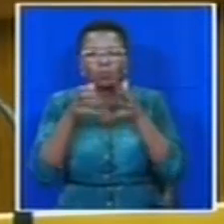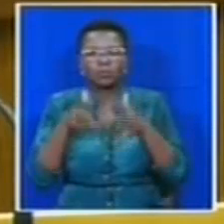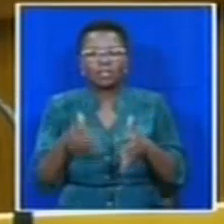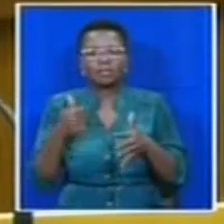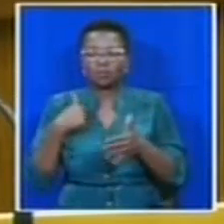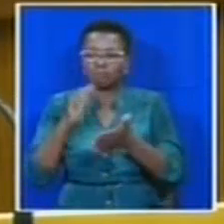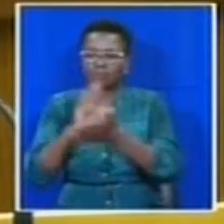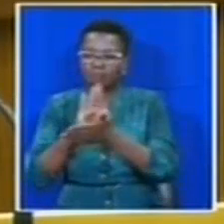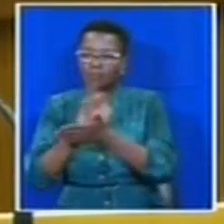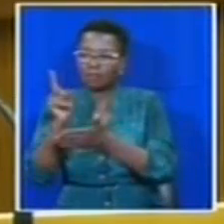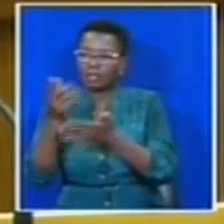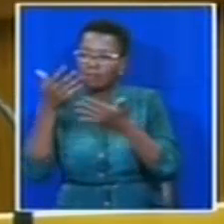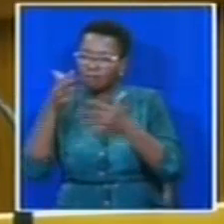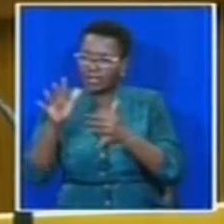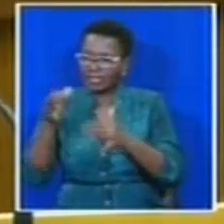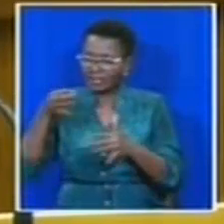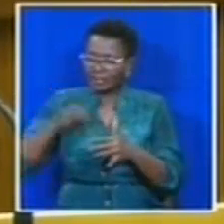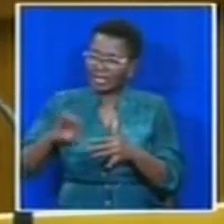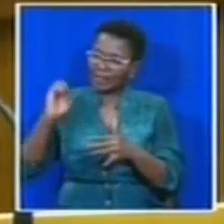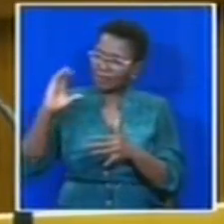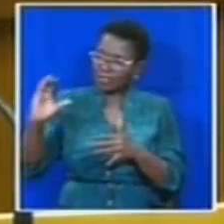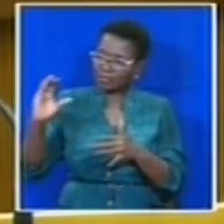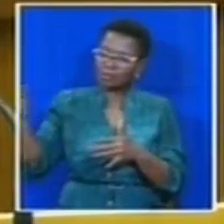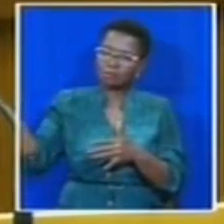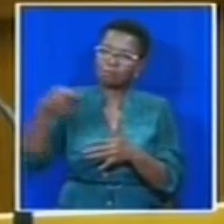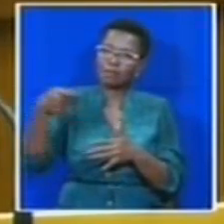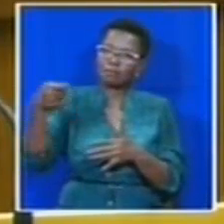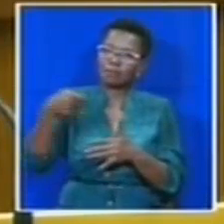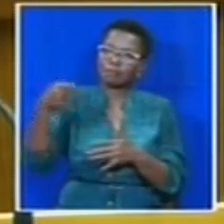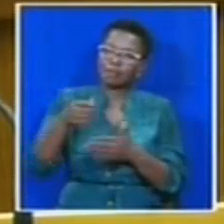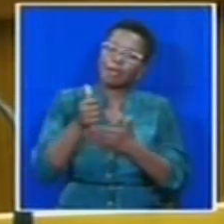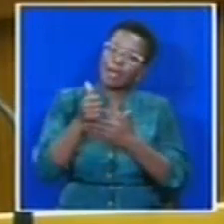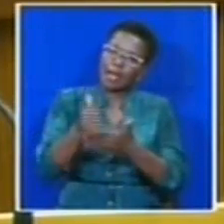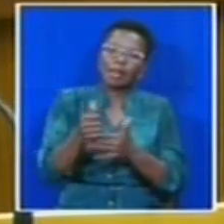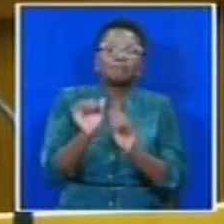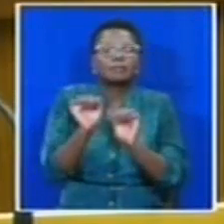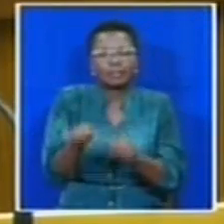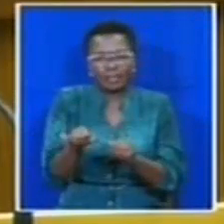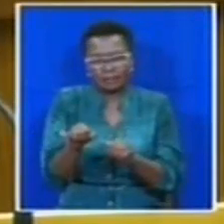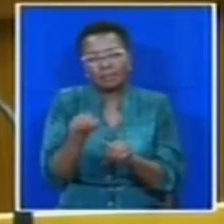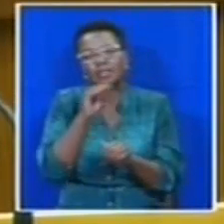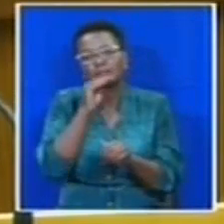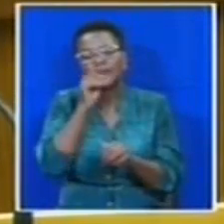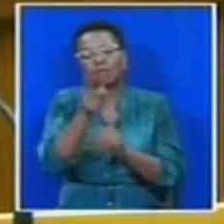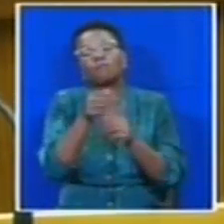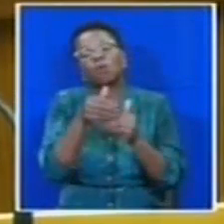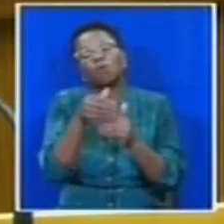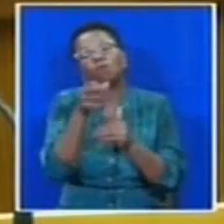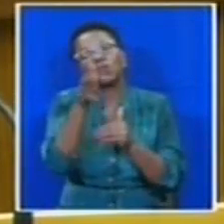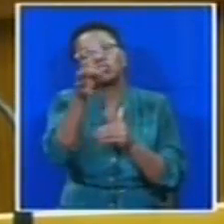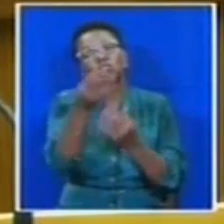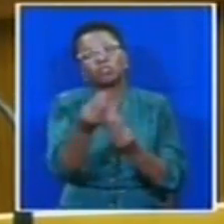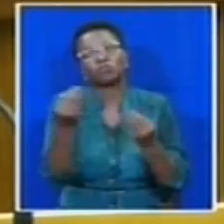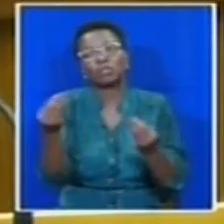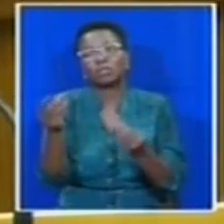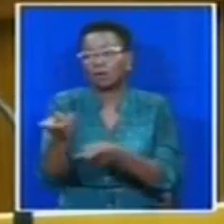go to earn high incomes will in due course contribute a share of these gains to the next generation. Pay back some of the